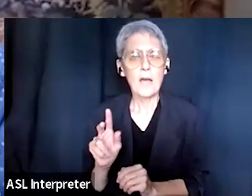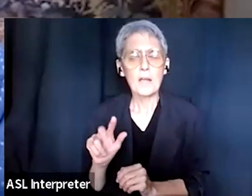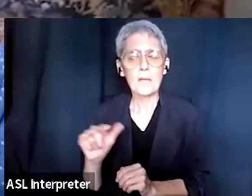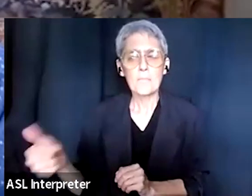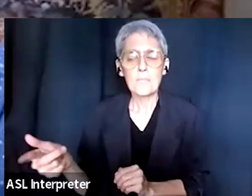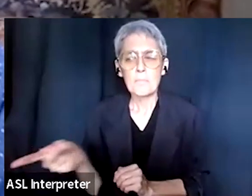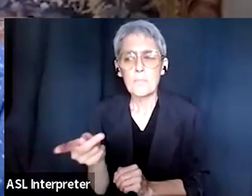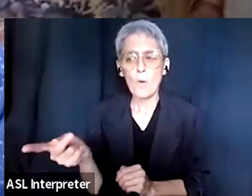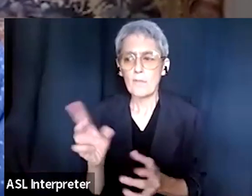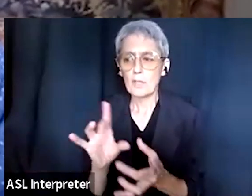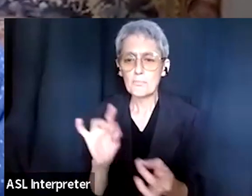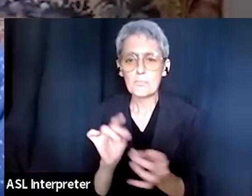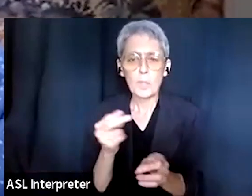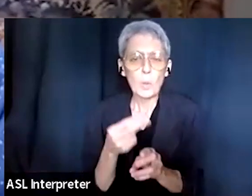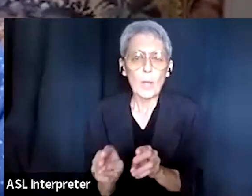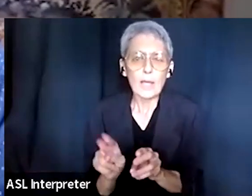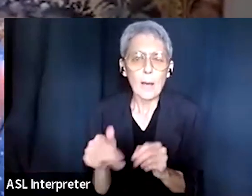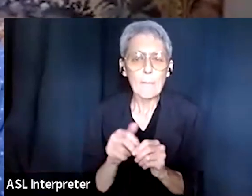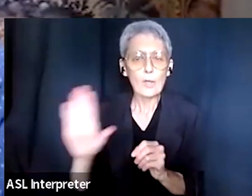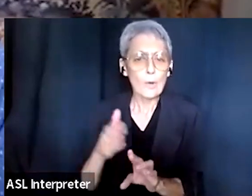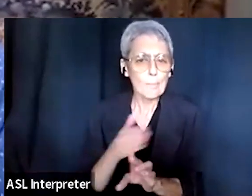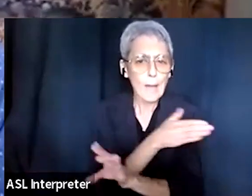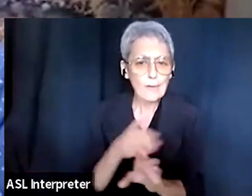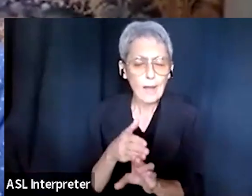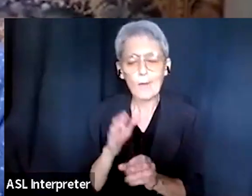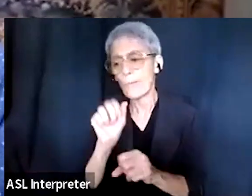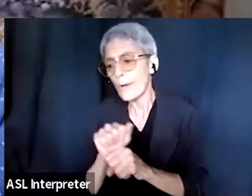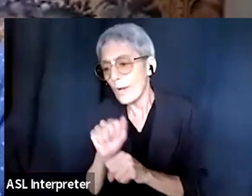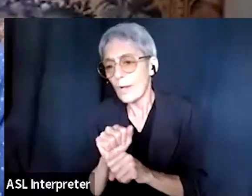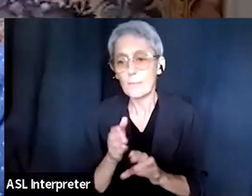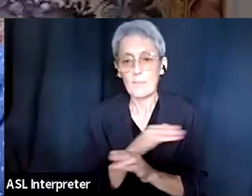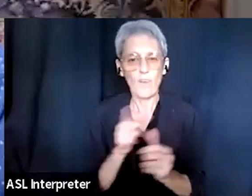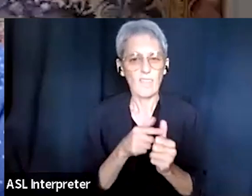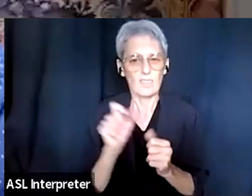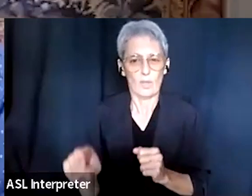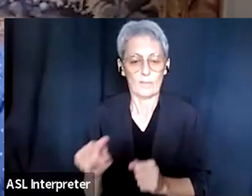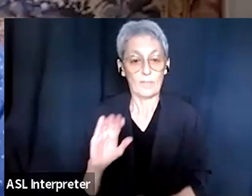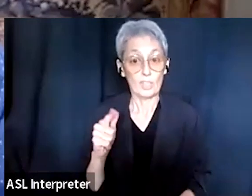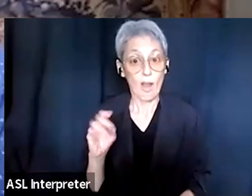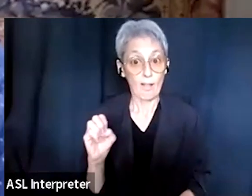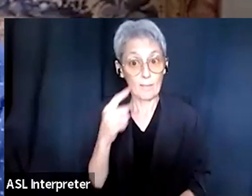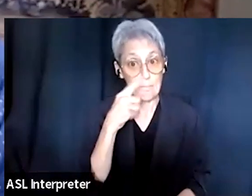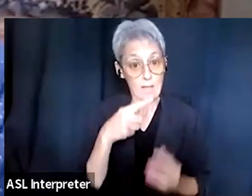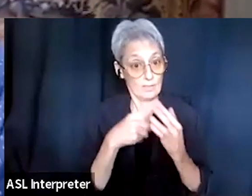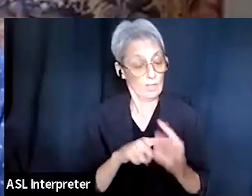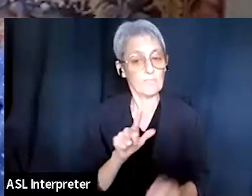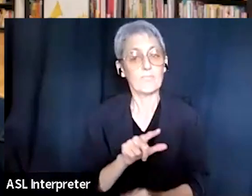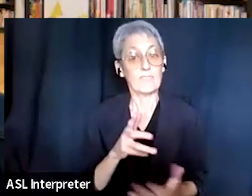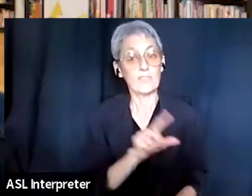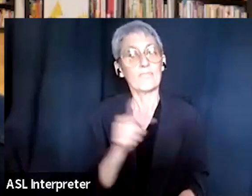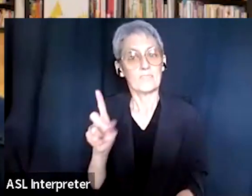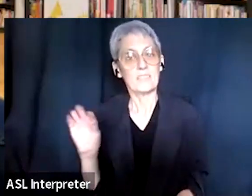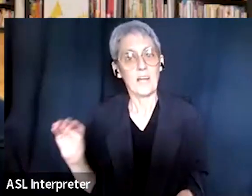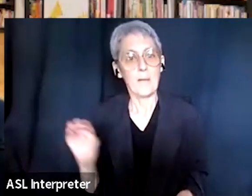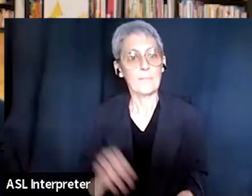work, before we jump into our first question. Let me start with Charlotte, if you don't mind kicking us off, and then we'll go to Dom. Yeah, my